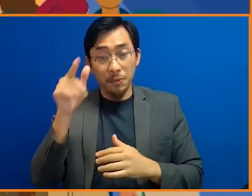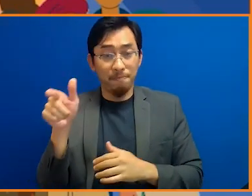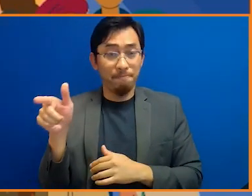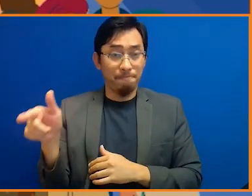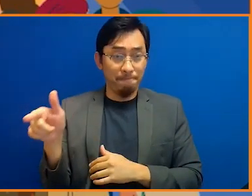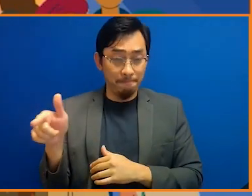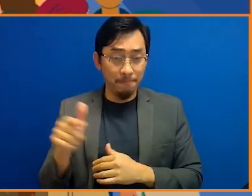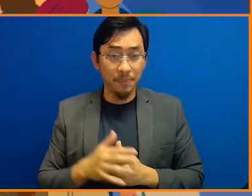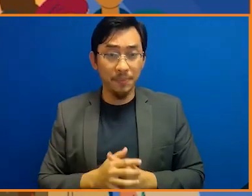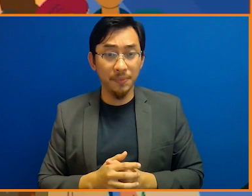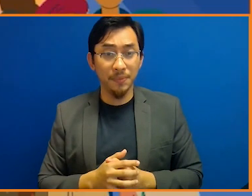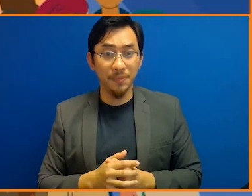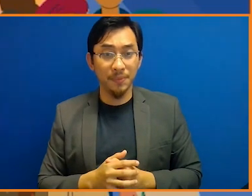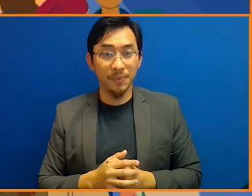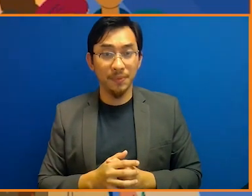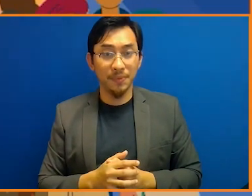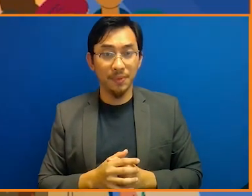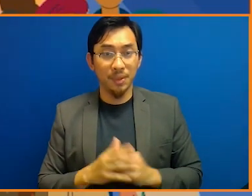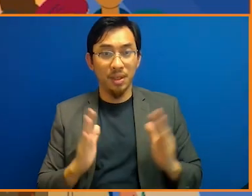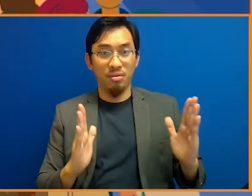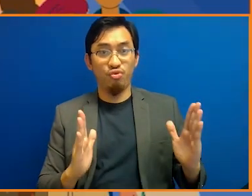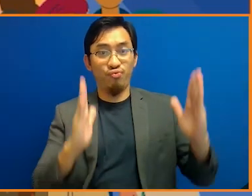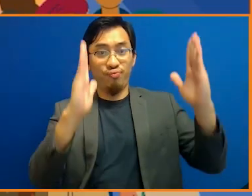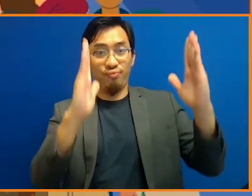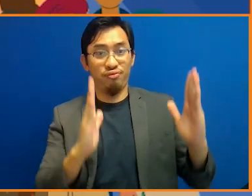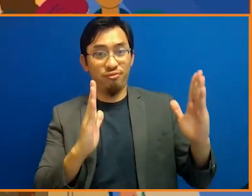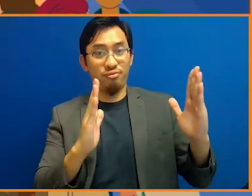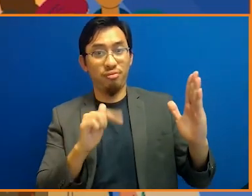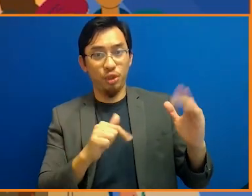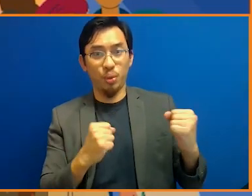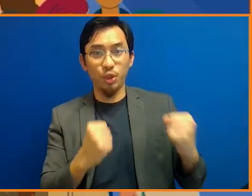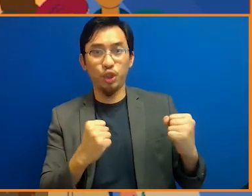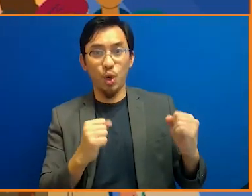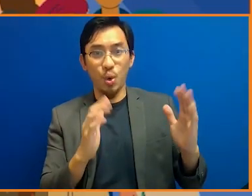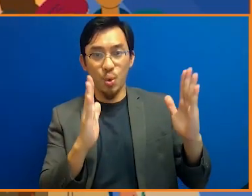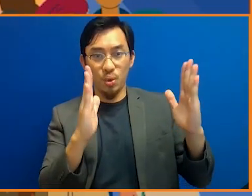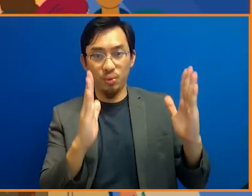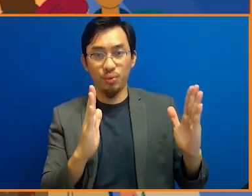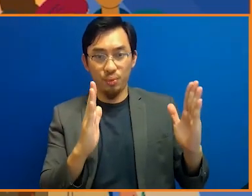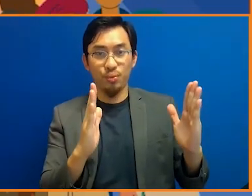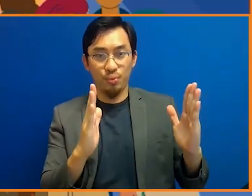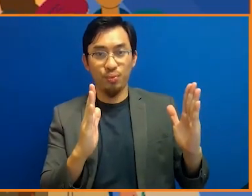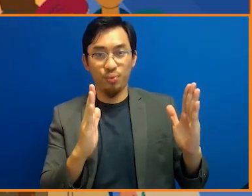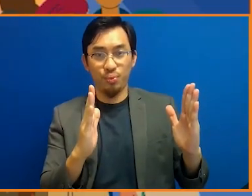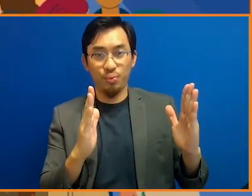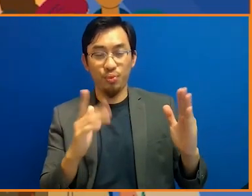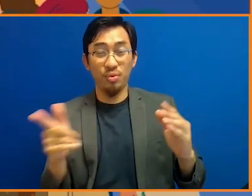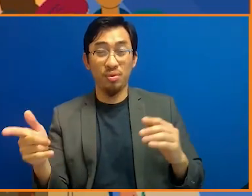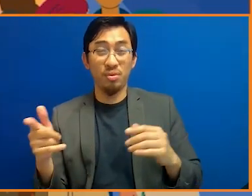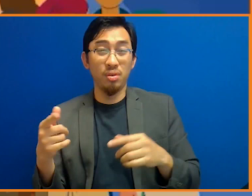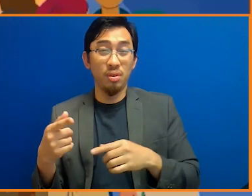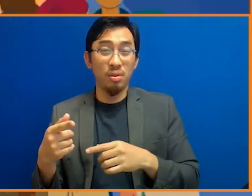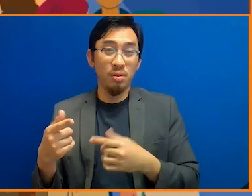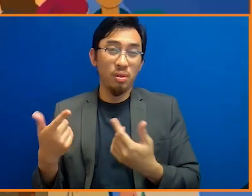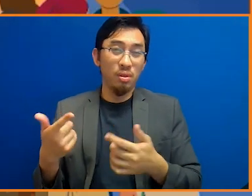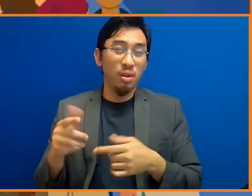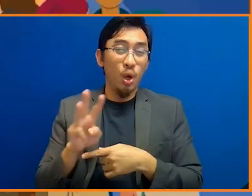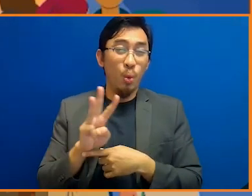we know that of course the reinforced concrete building is stronger than the wood, but